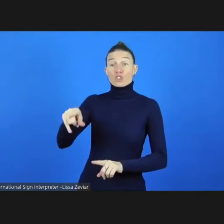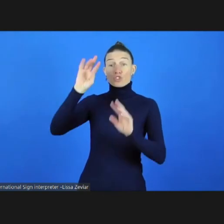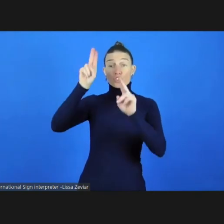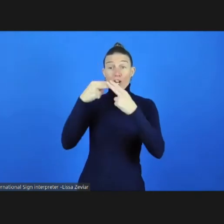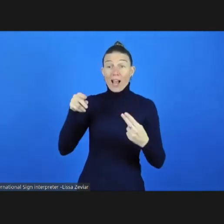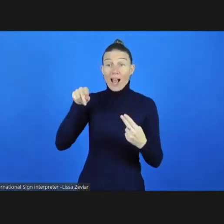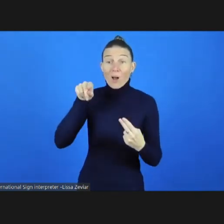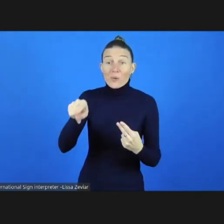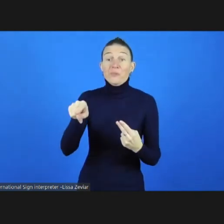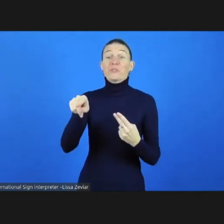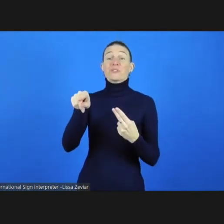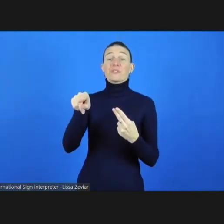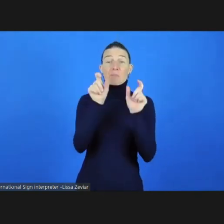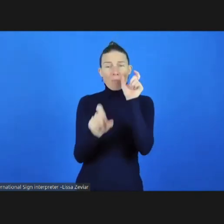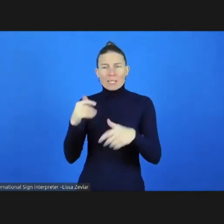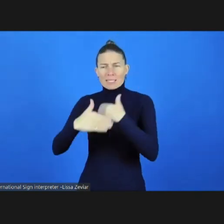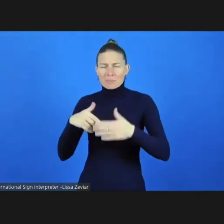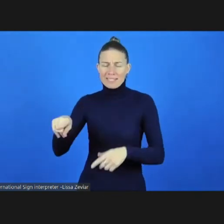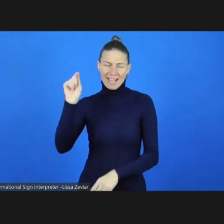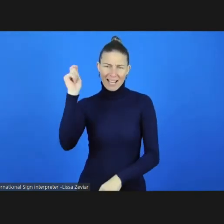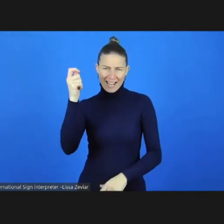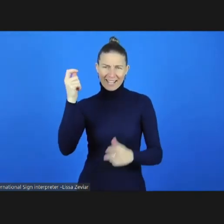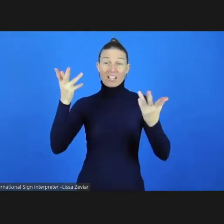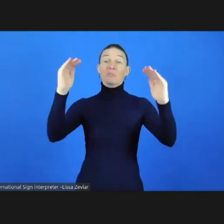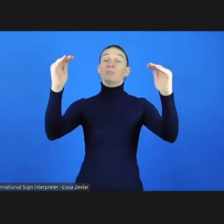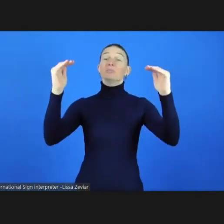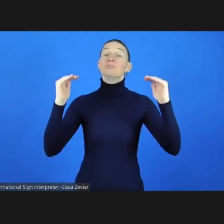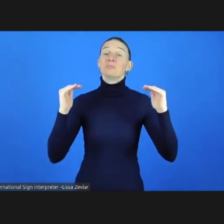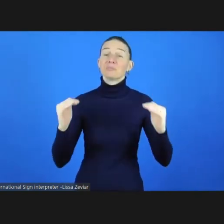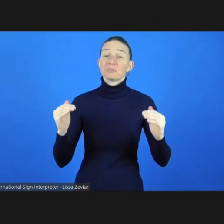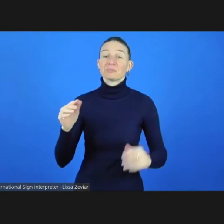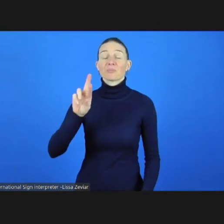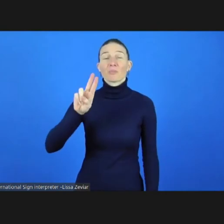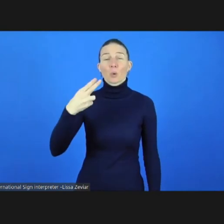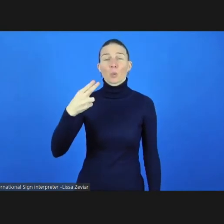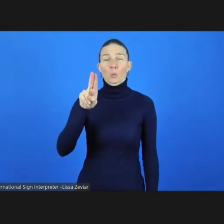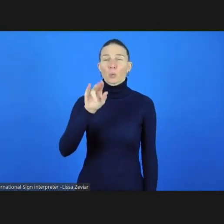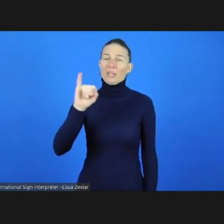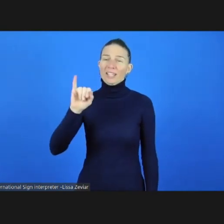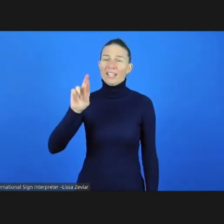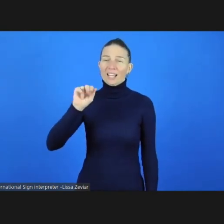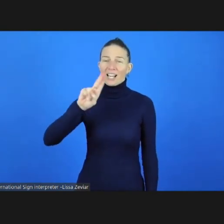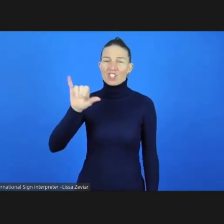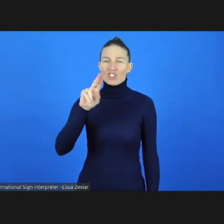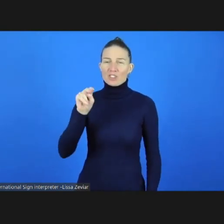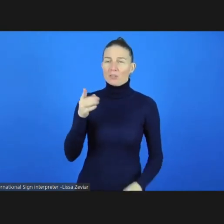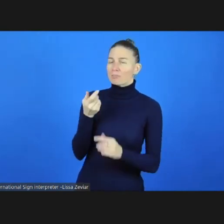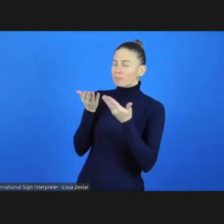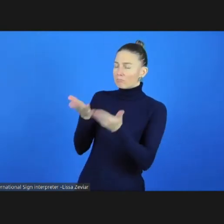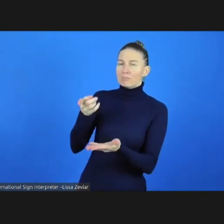Rui Ranjan, Managing Director for Inclusion and Diversity Sponsor for Accenture Technology in